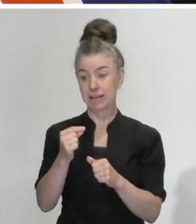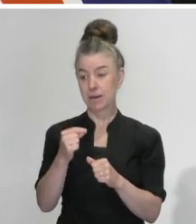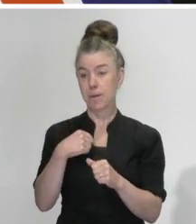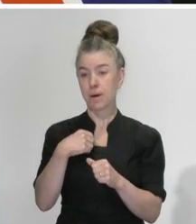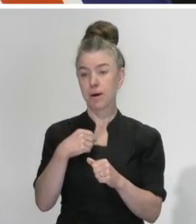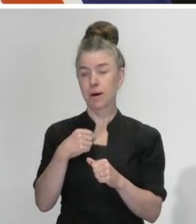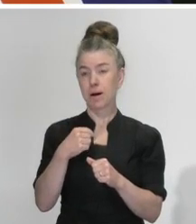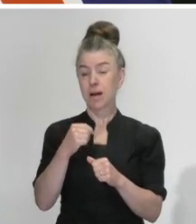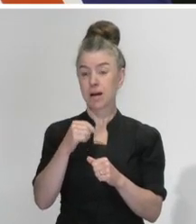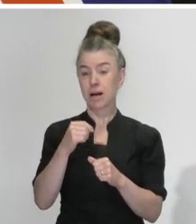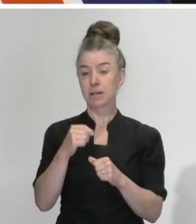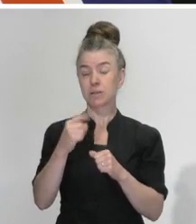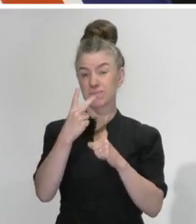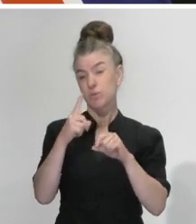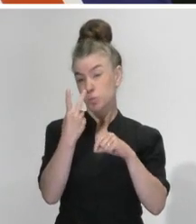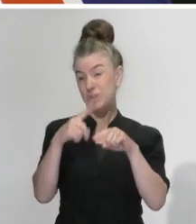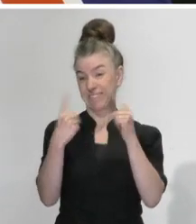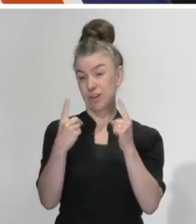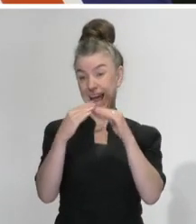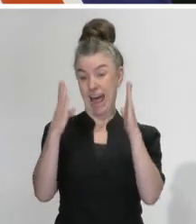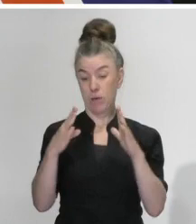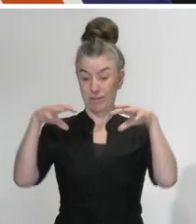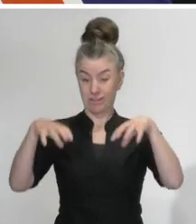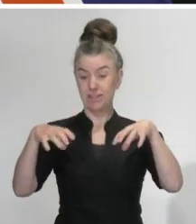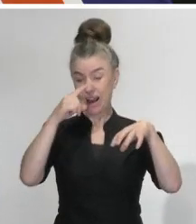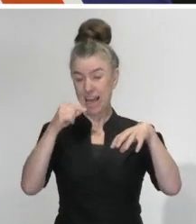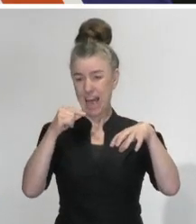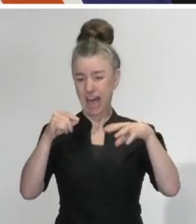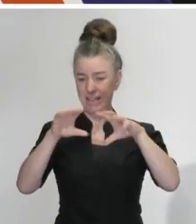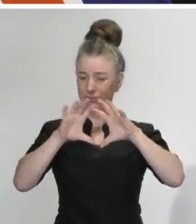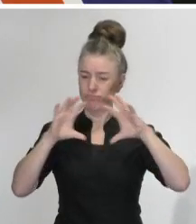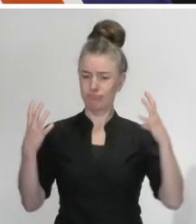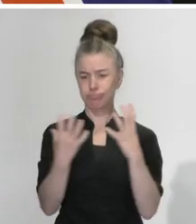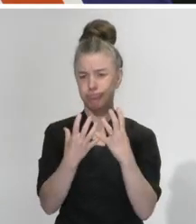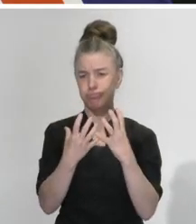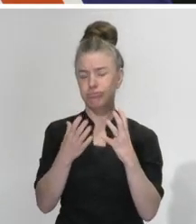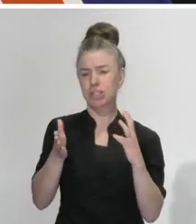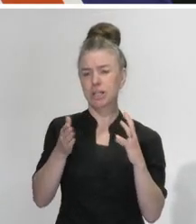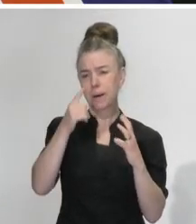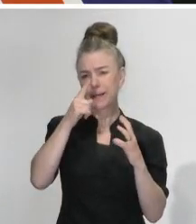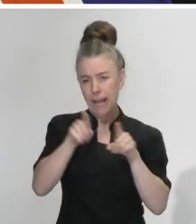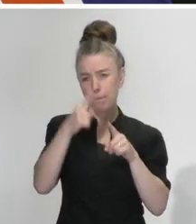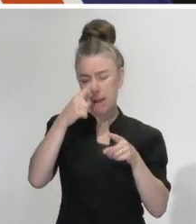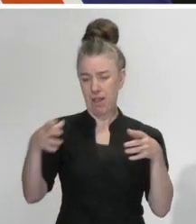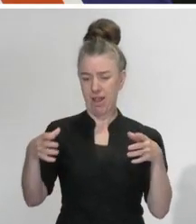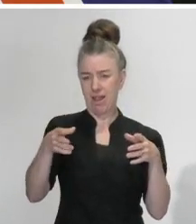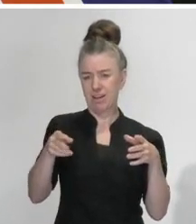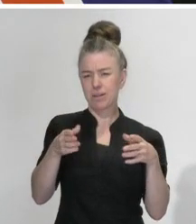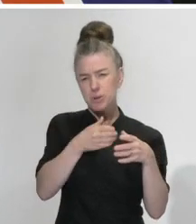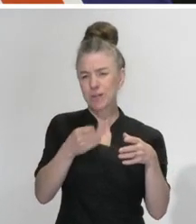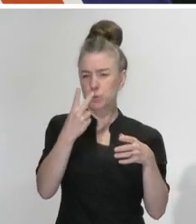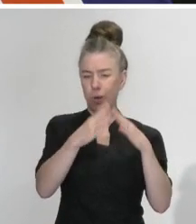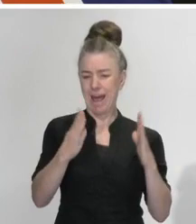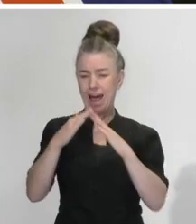more than one house, but not more than 2 houses. And I saw a story yesterday about someone